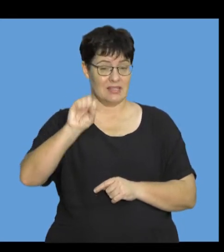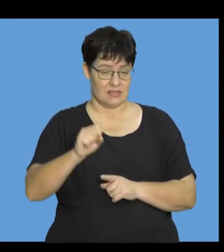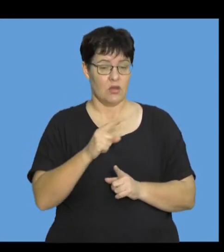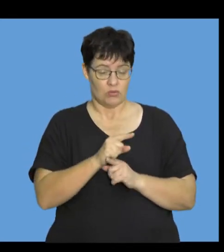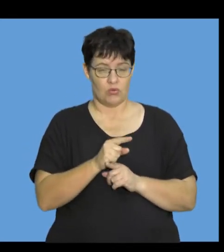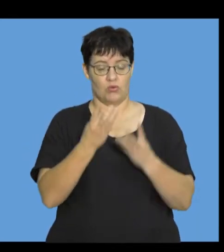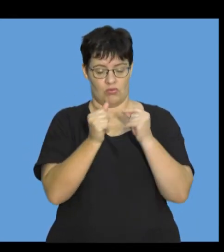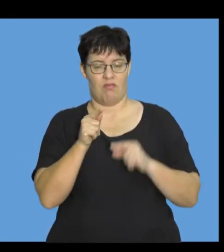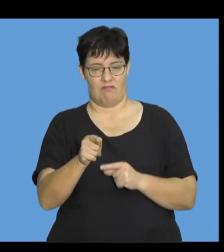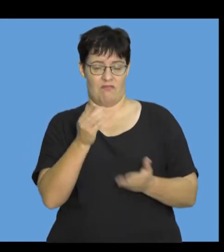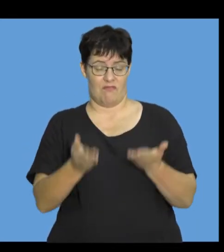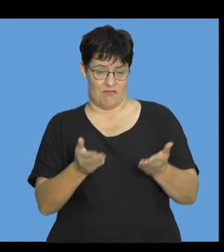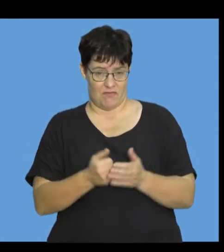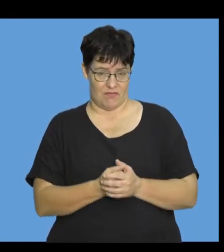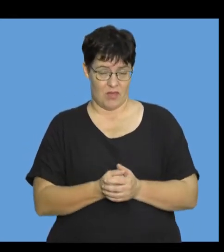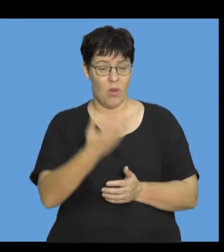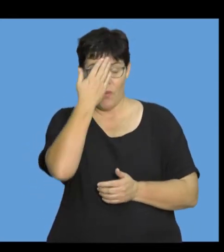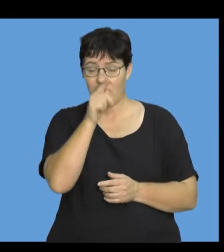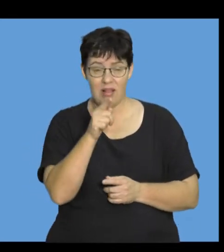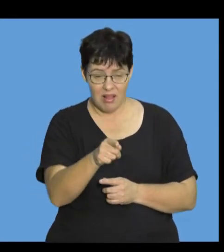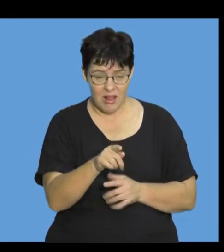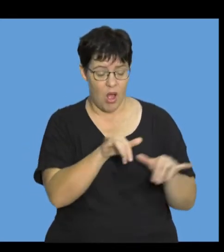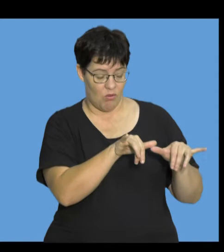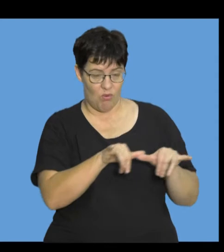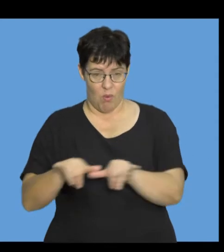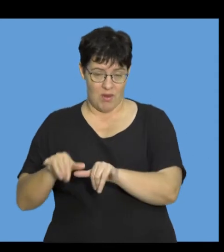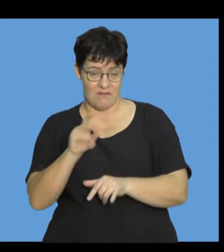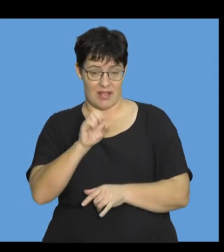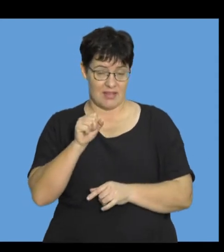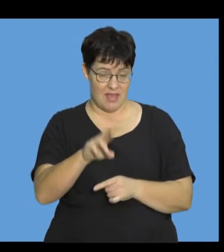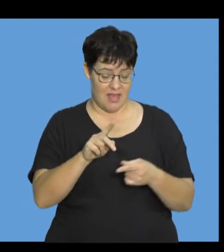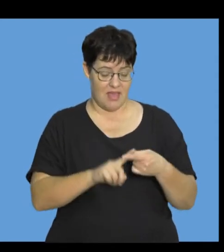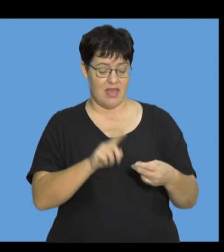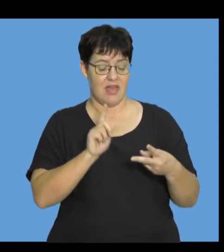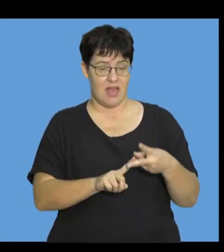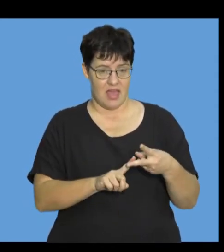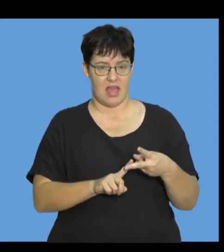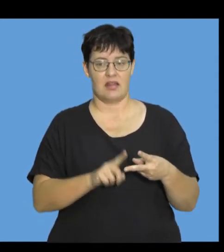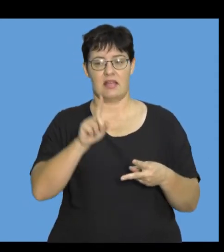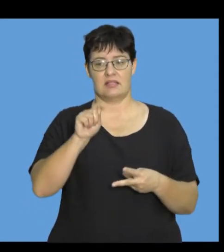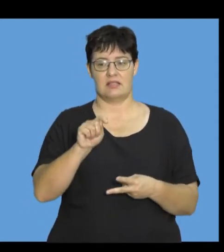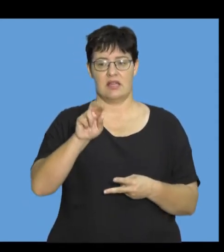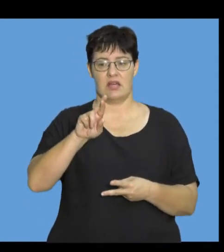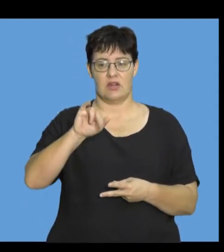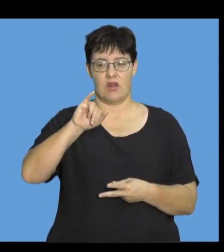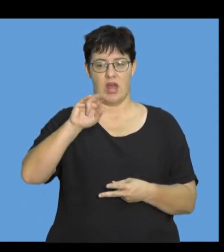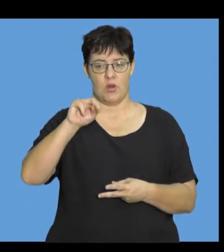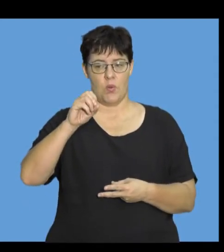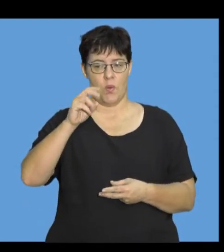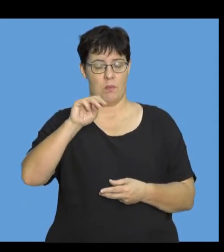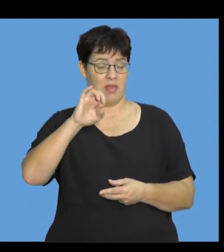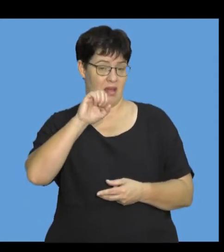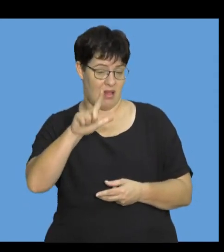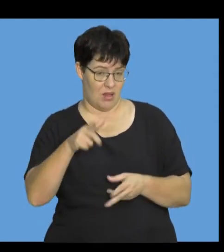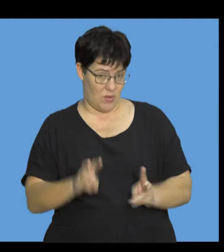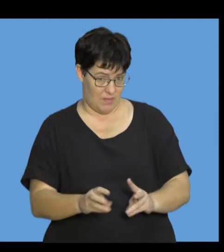your types of factorization here will be the common factor, and it will be the trinomial way of factorizing.